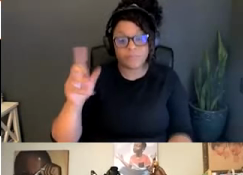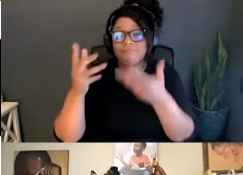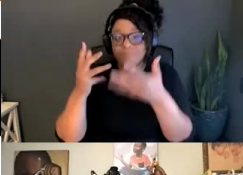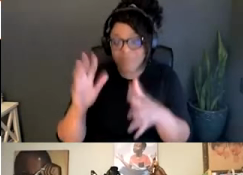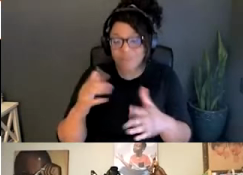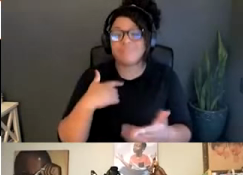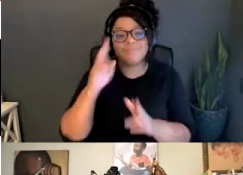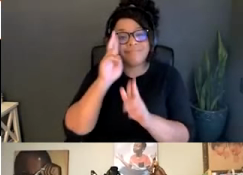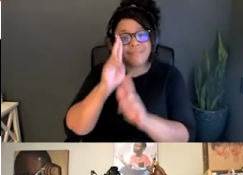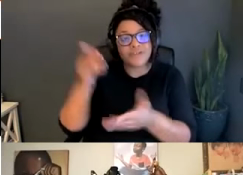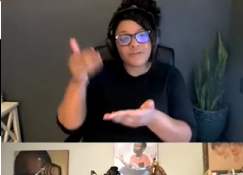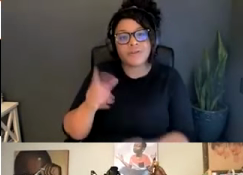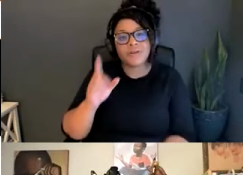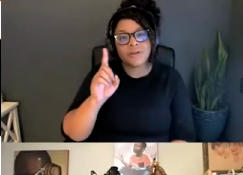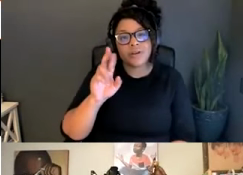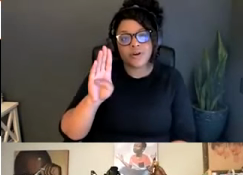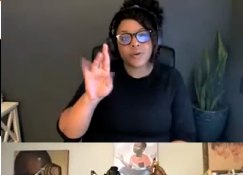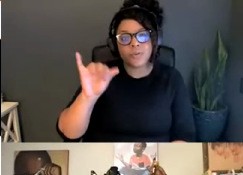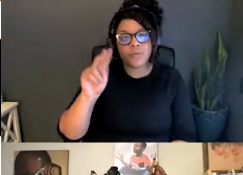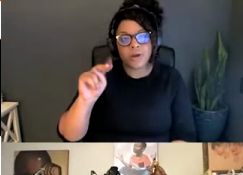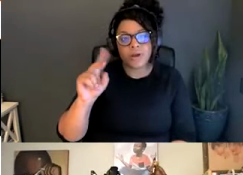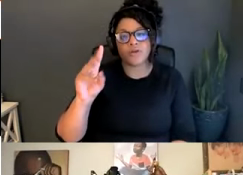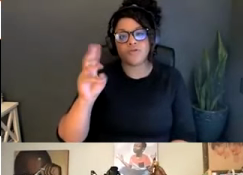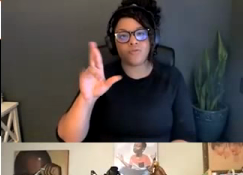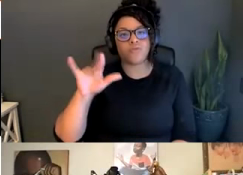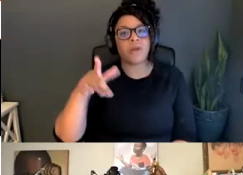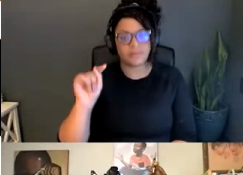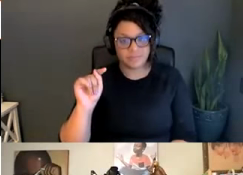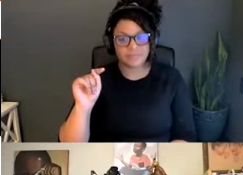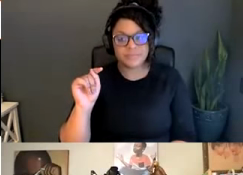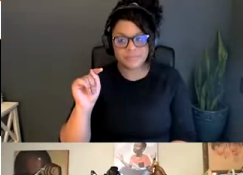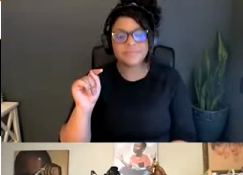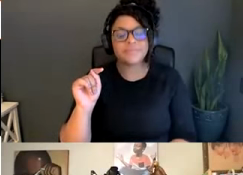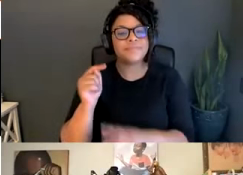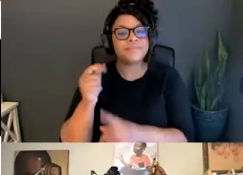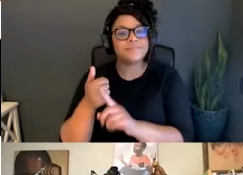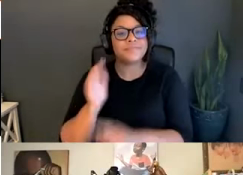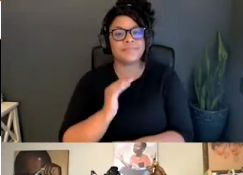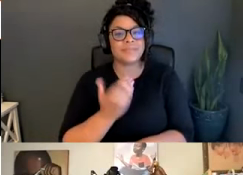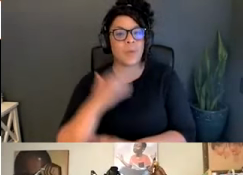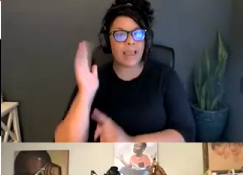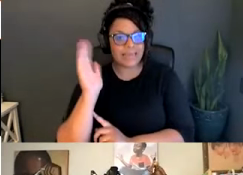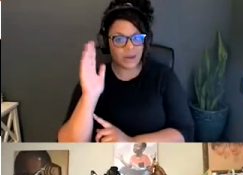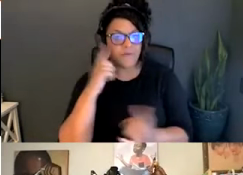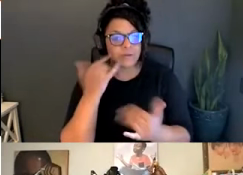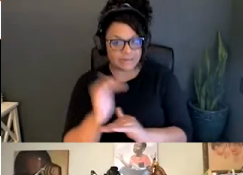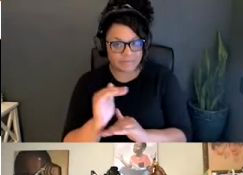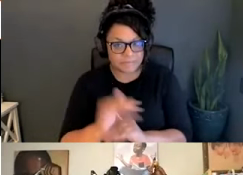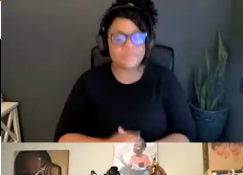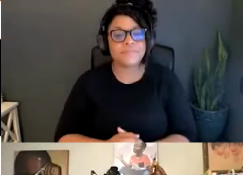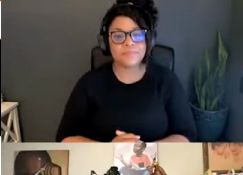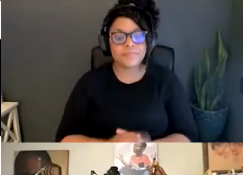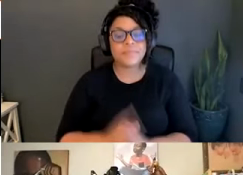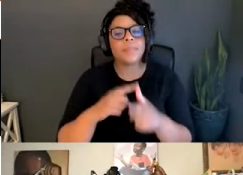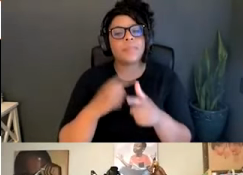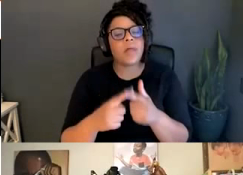of introducing Dr. Brian Wright, who will be our keynote for this evening. And then we will spend some